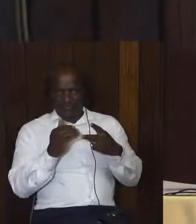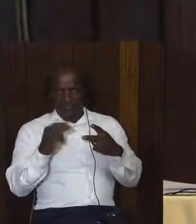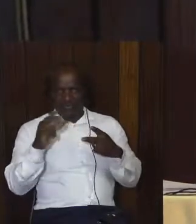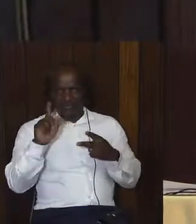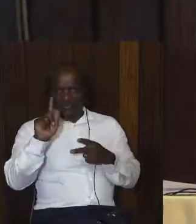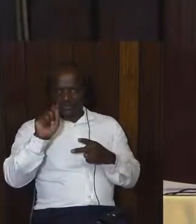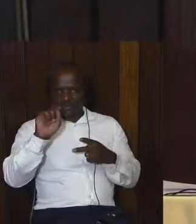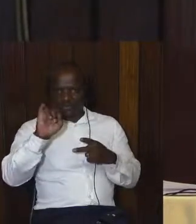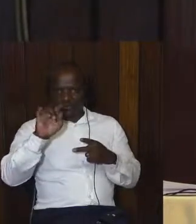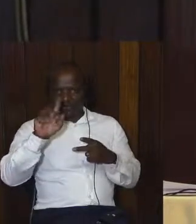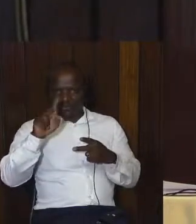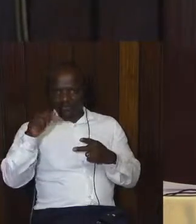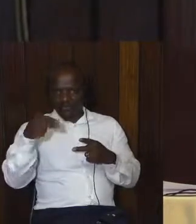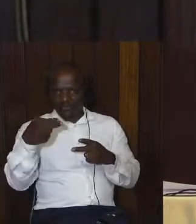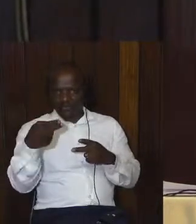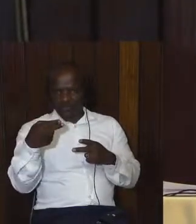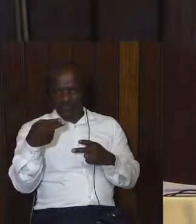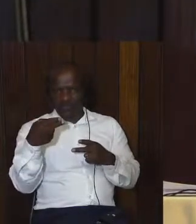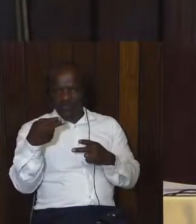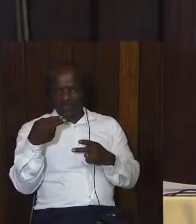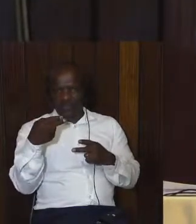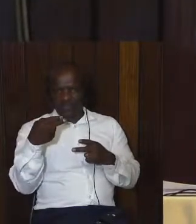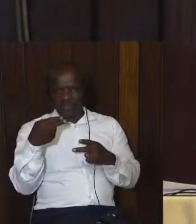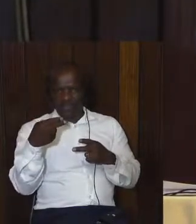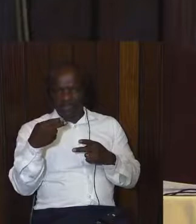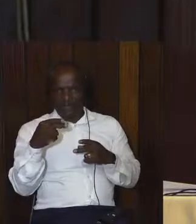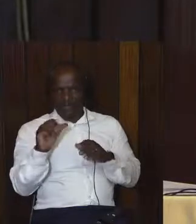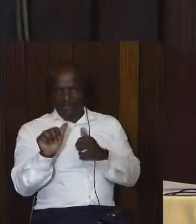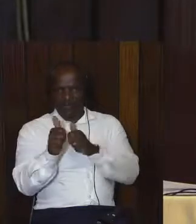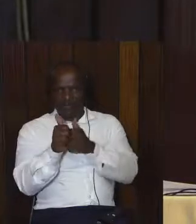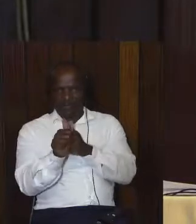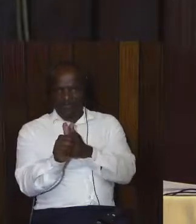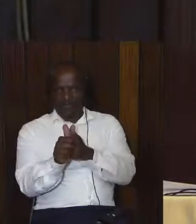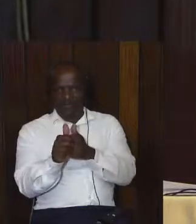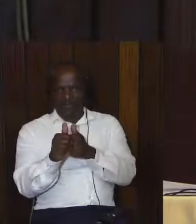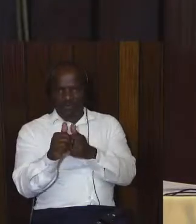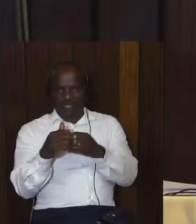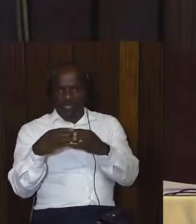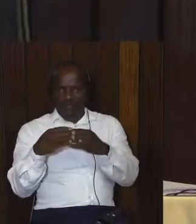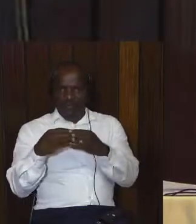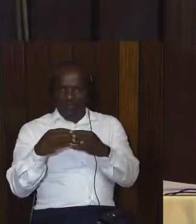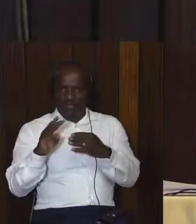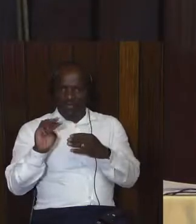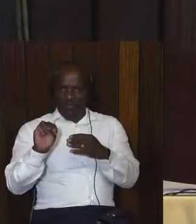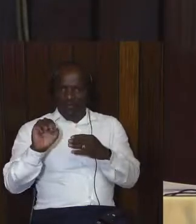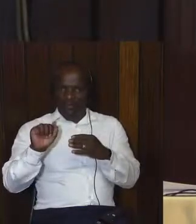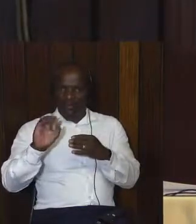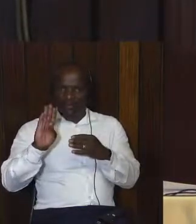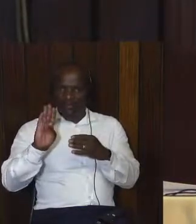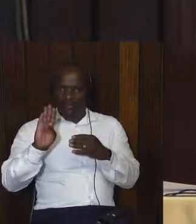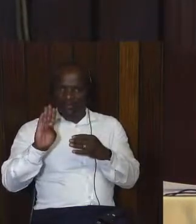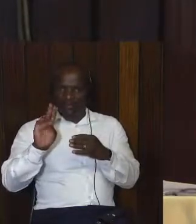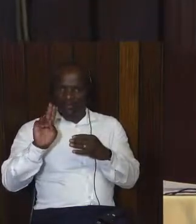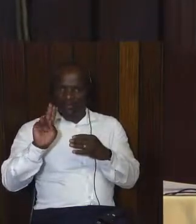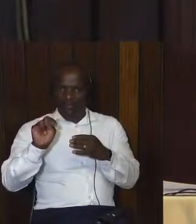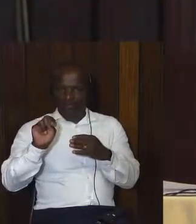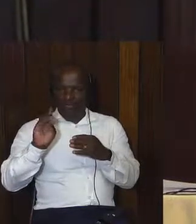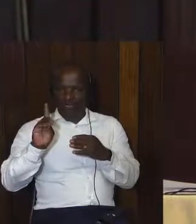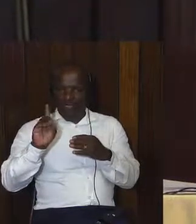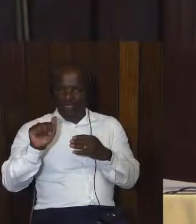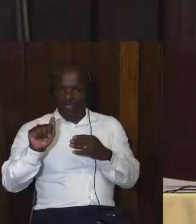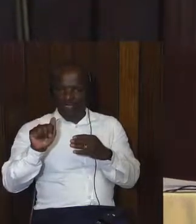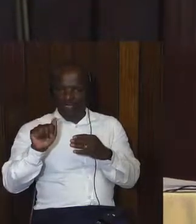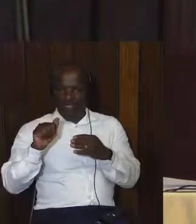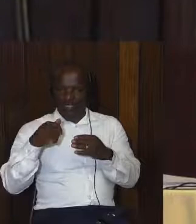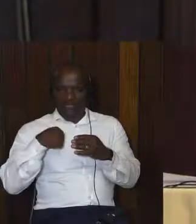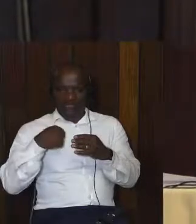TIH, I just want to follow up on what Member Mabunda said. I'm still struggling even now to establish